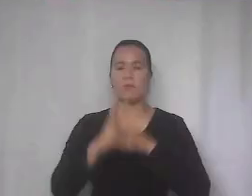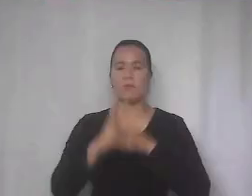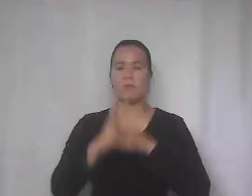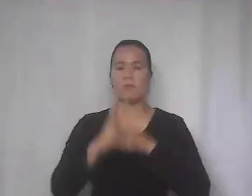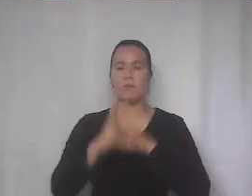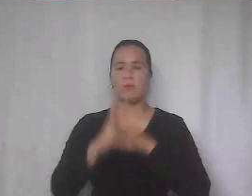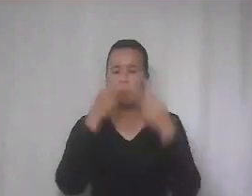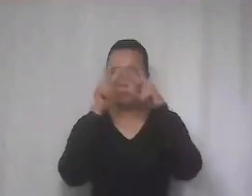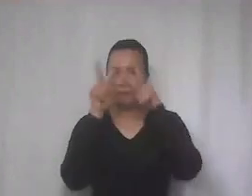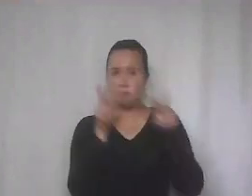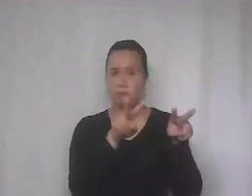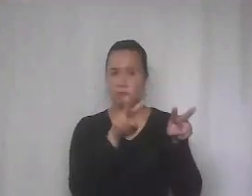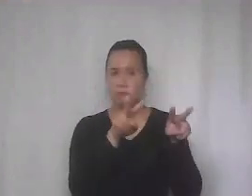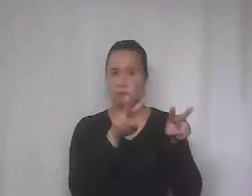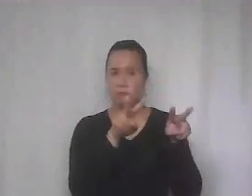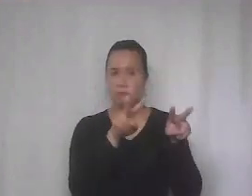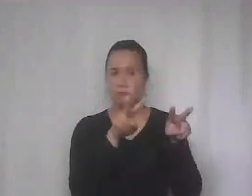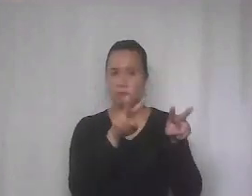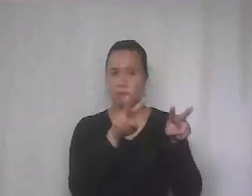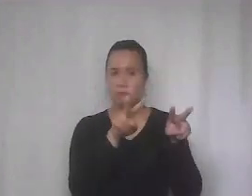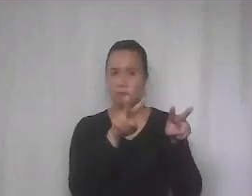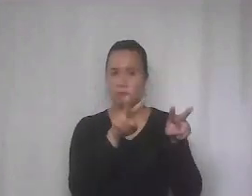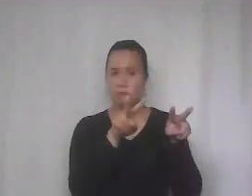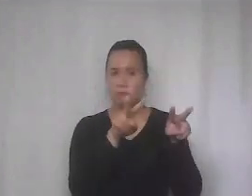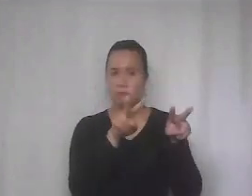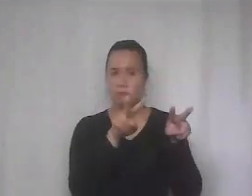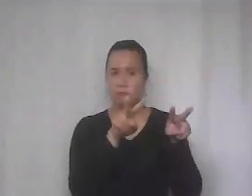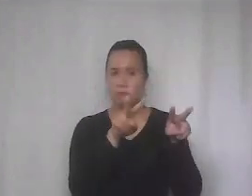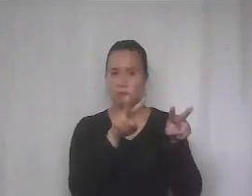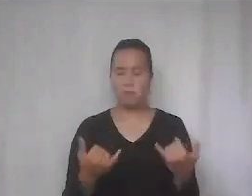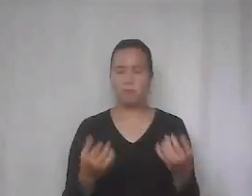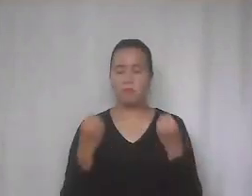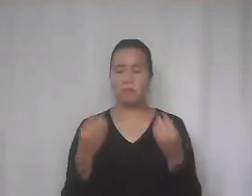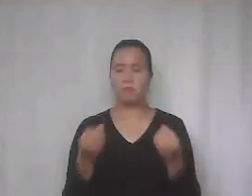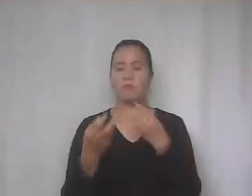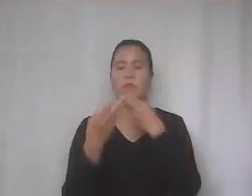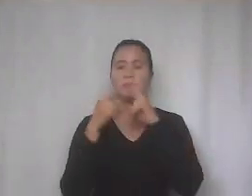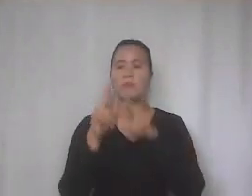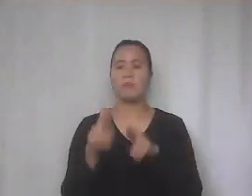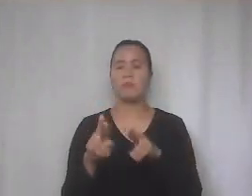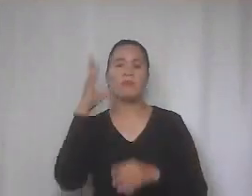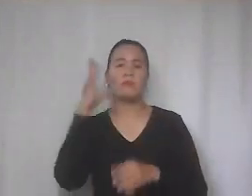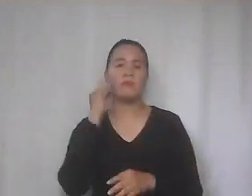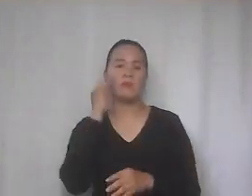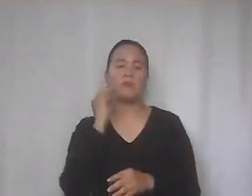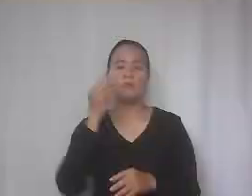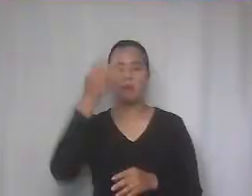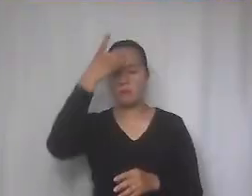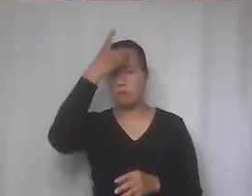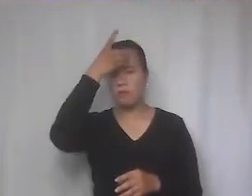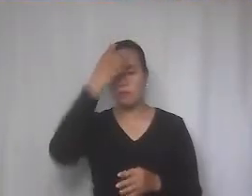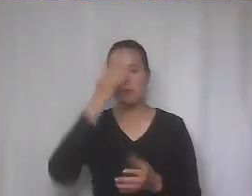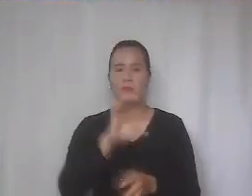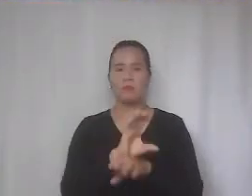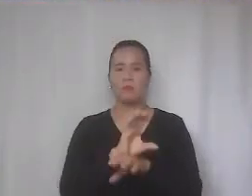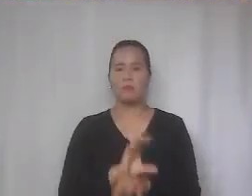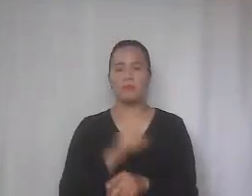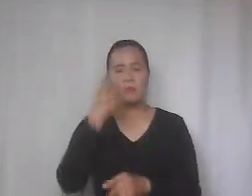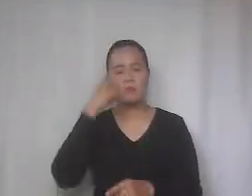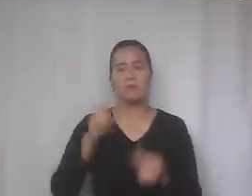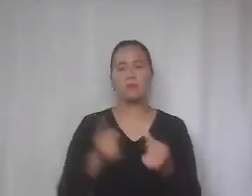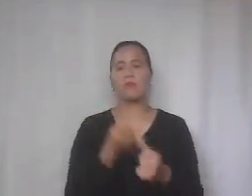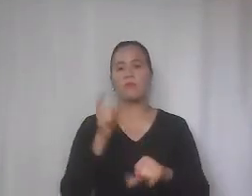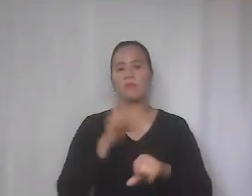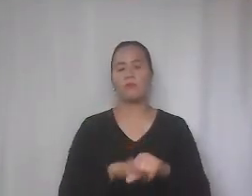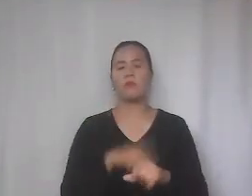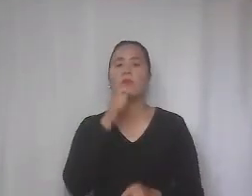not. Today, many report experiencing mental health conditions for the first time. The truth is, most of us will